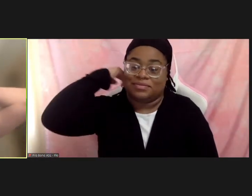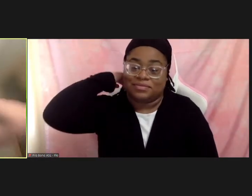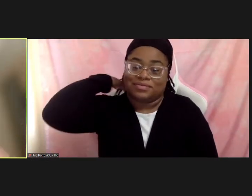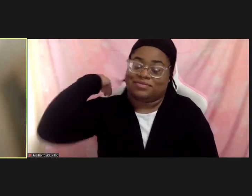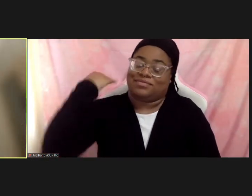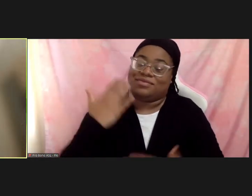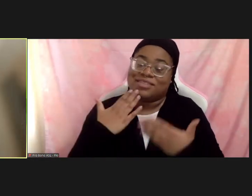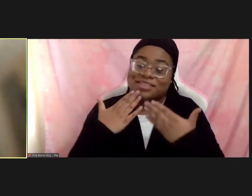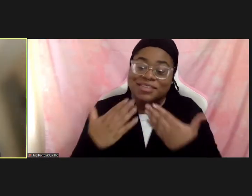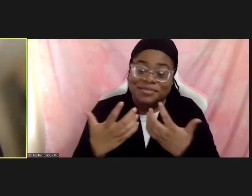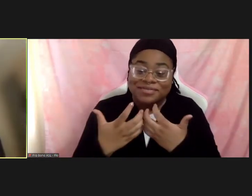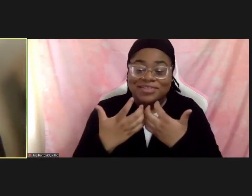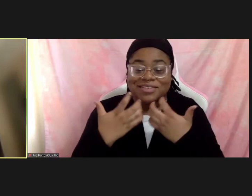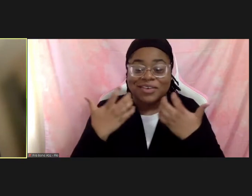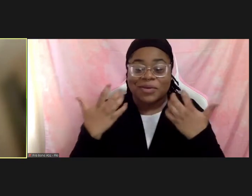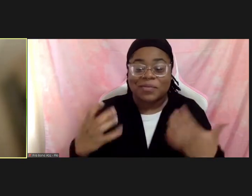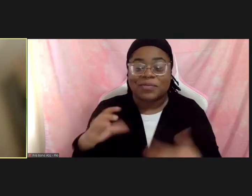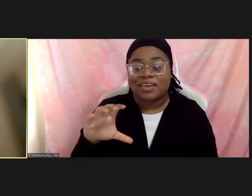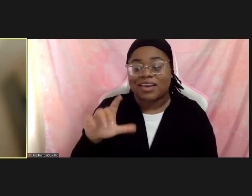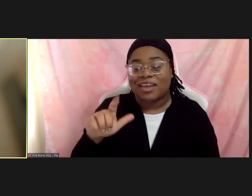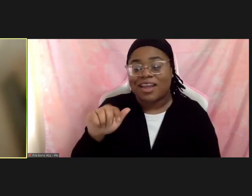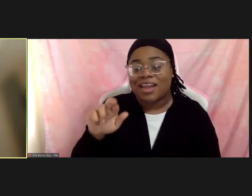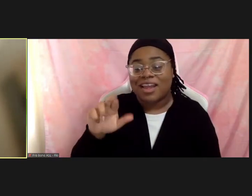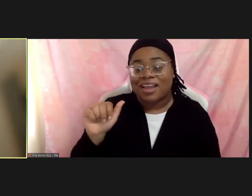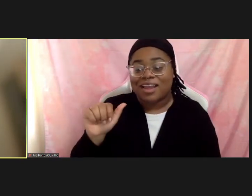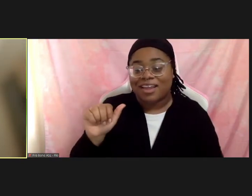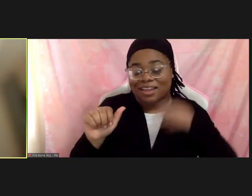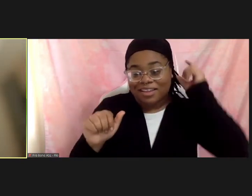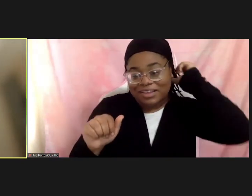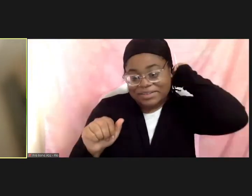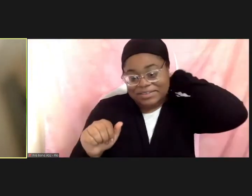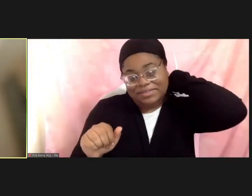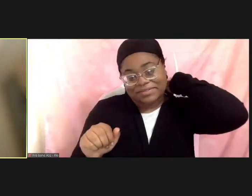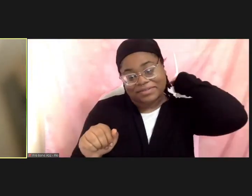Thank you so much, Clara.